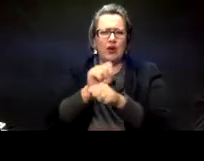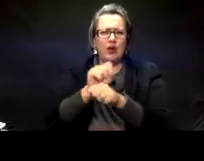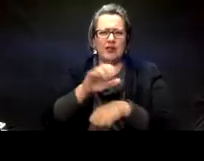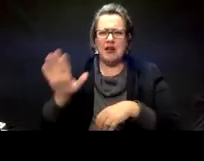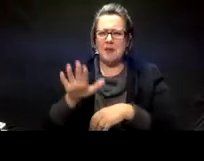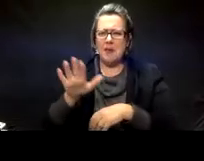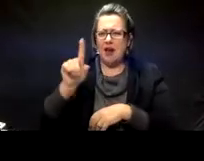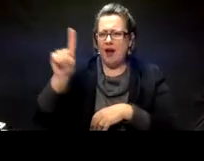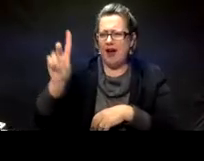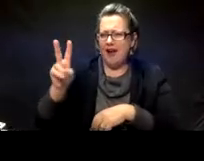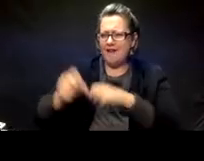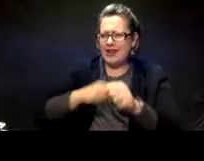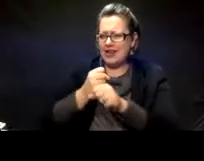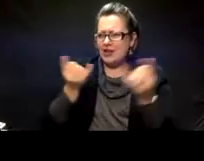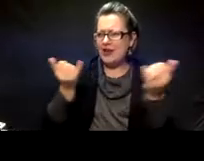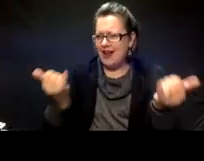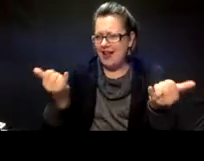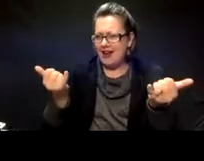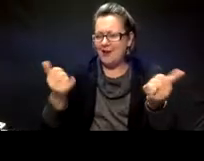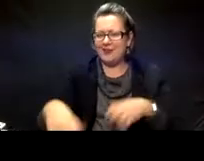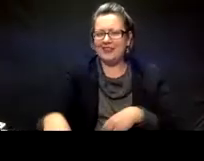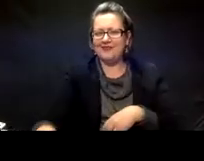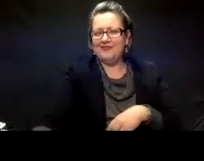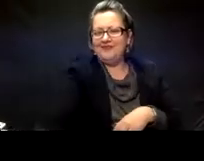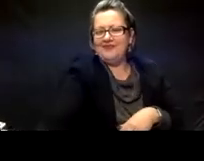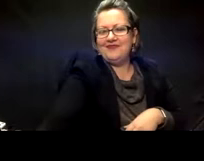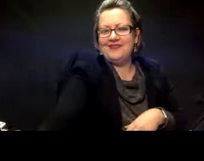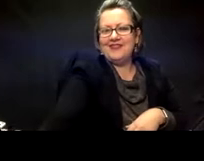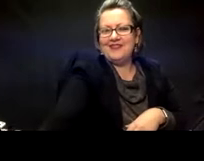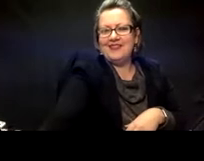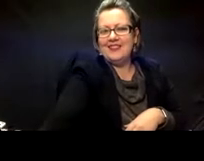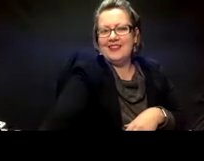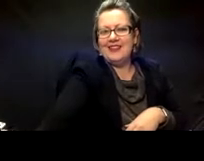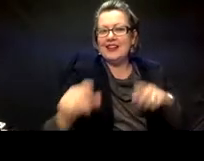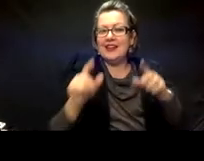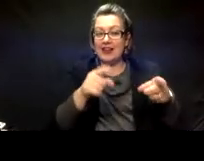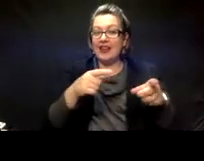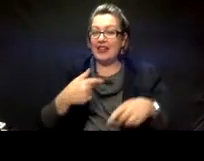LCD. She started working about 1.5 years ago now.